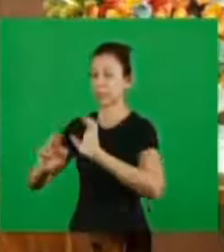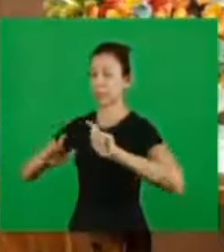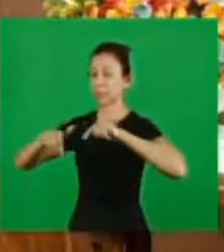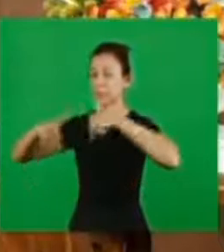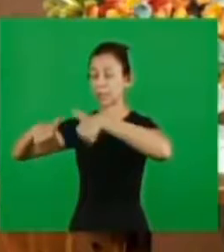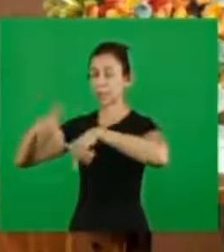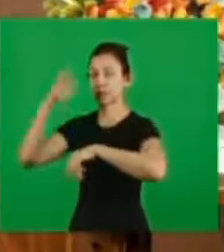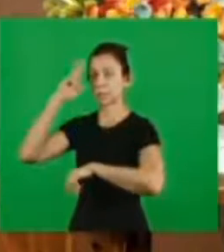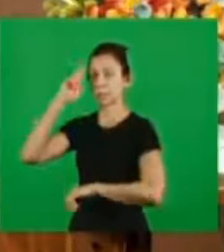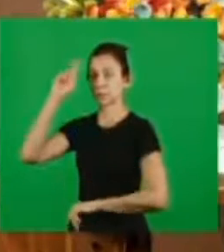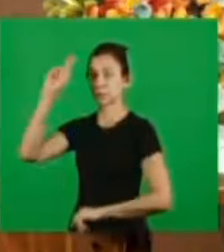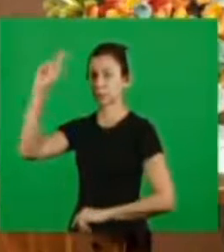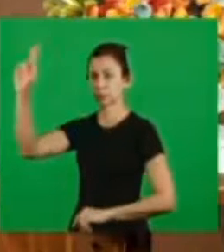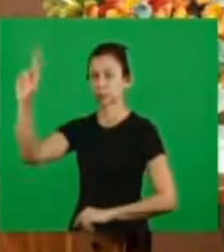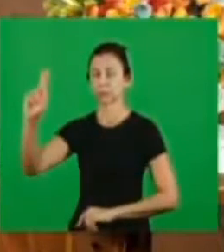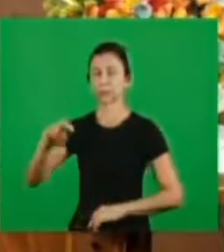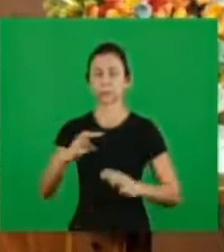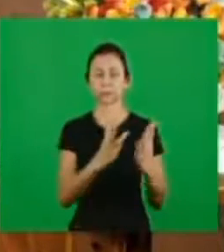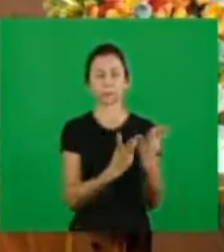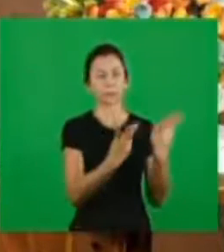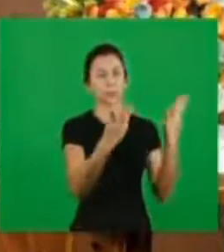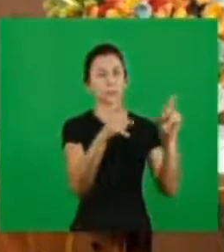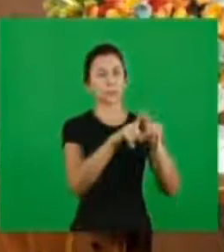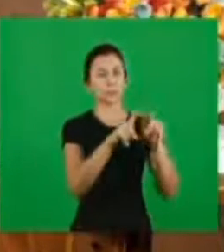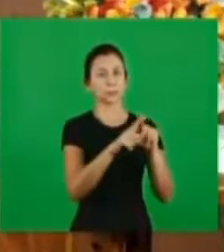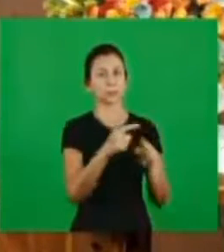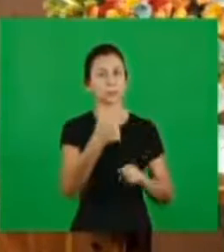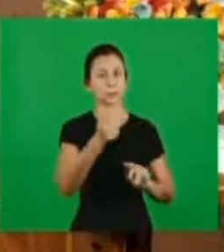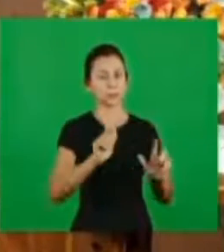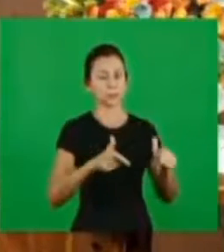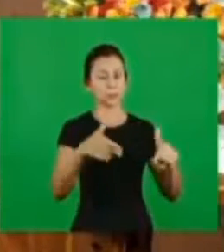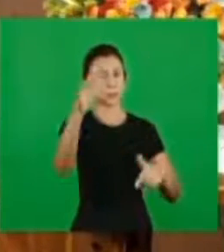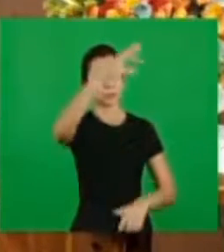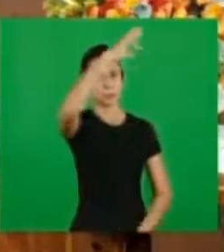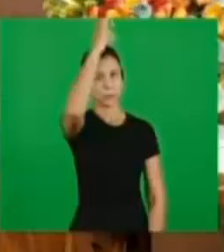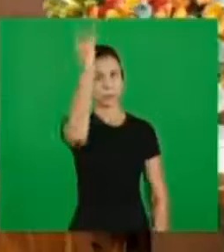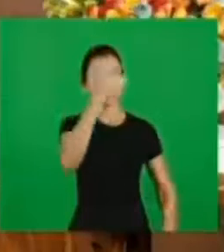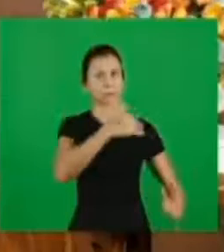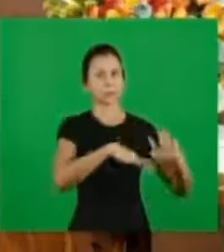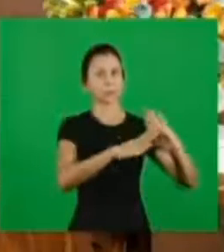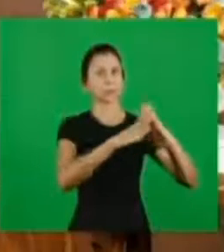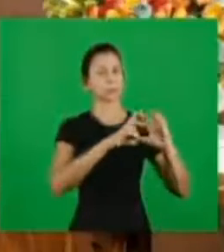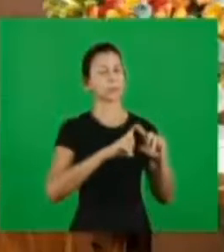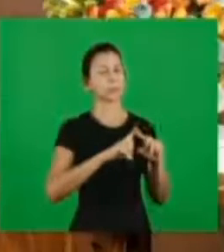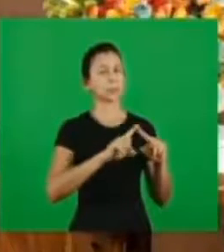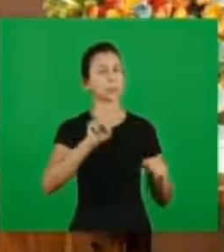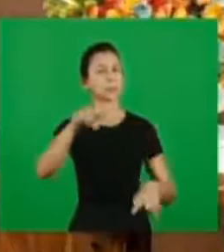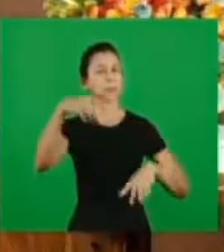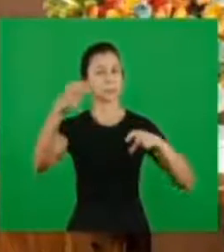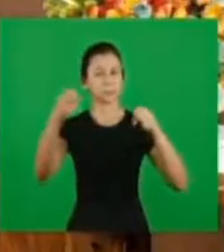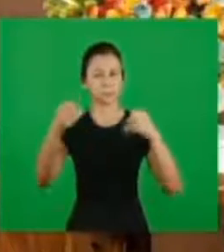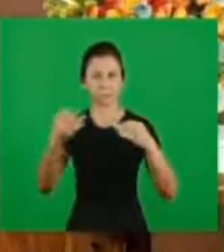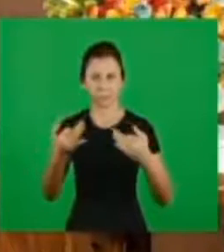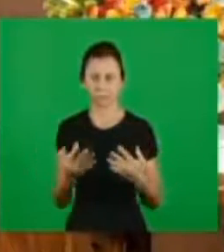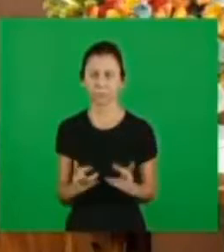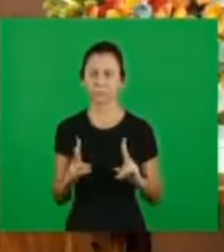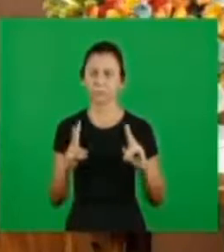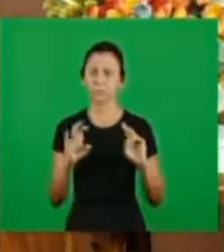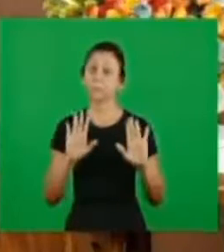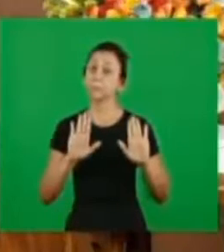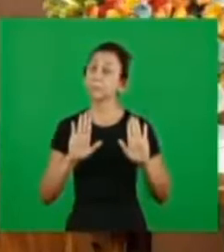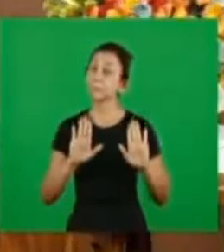are the seven churches. So we're going to have a comment regarding this subject in a few